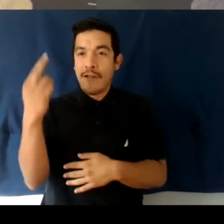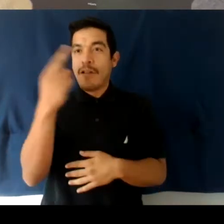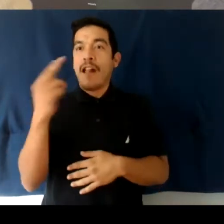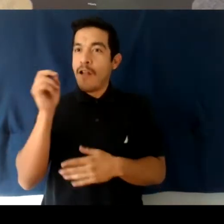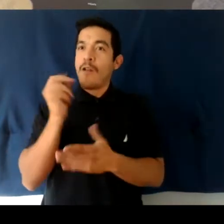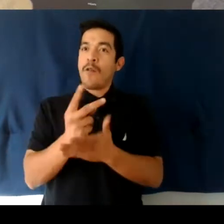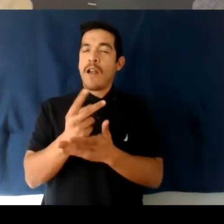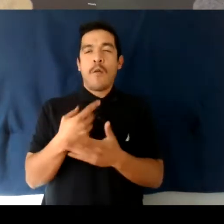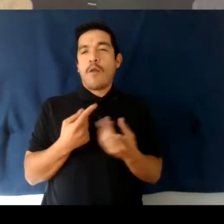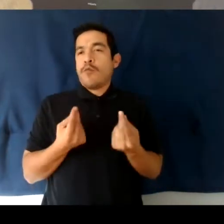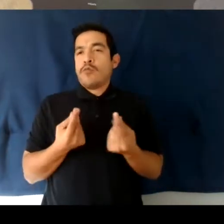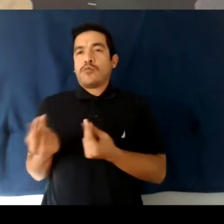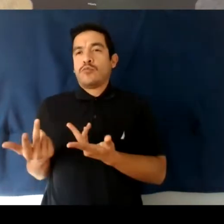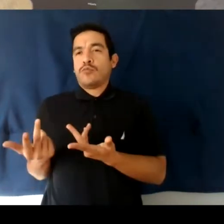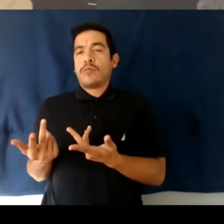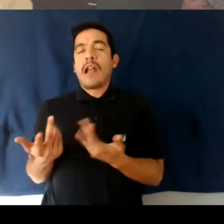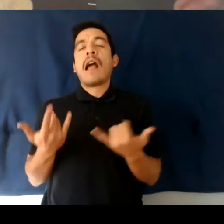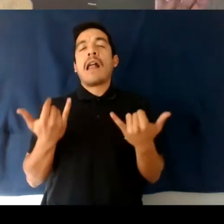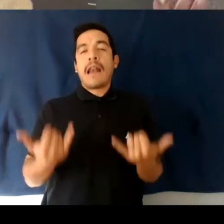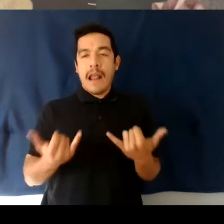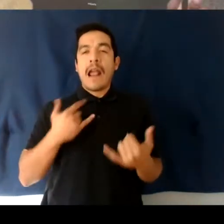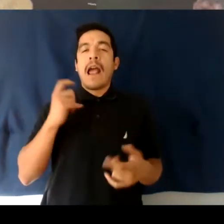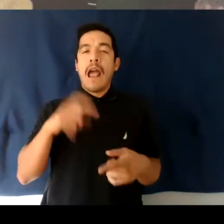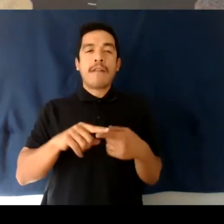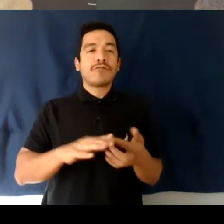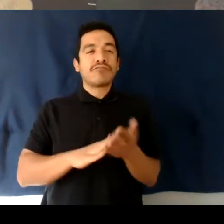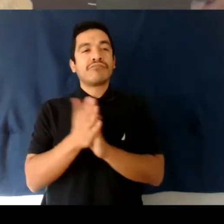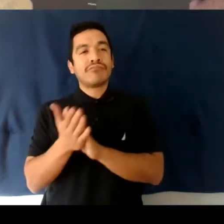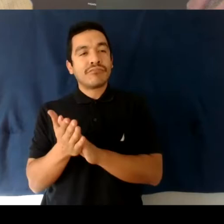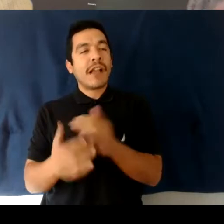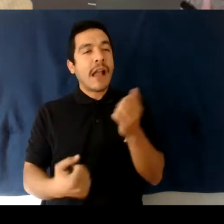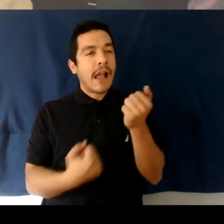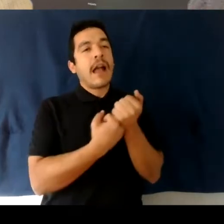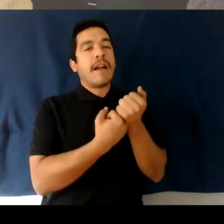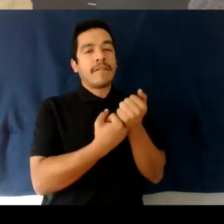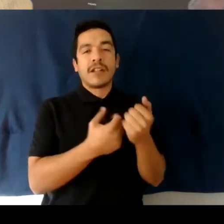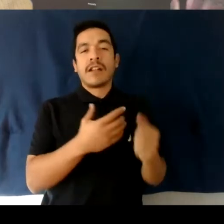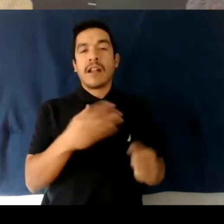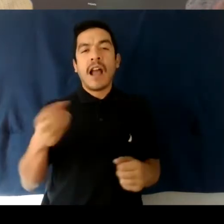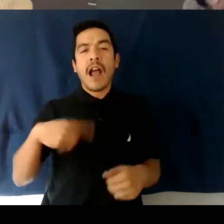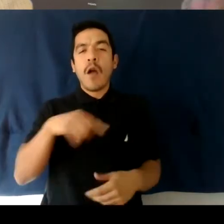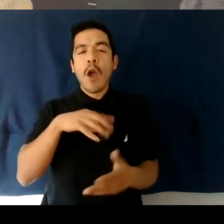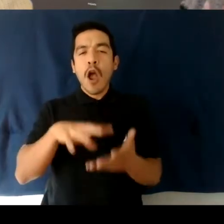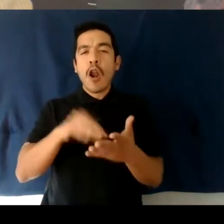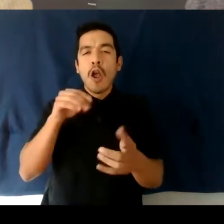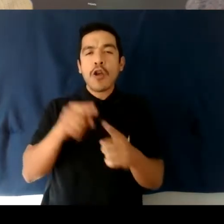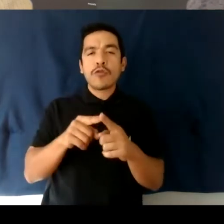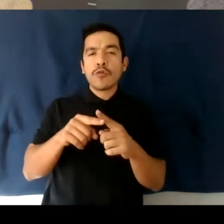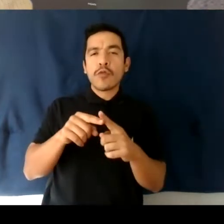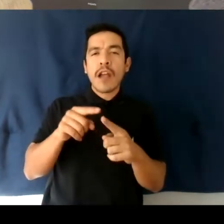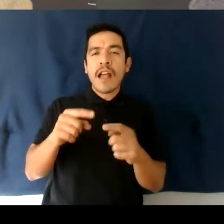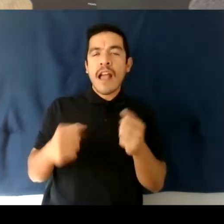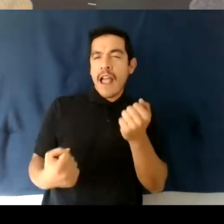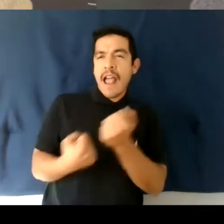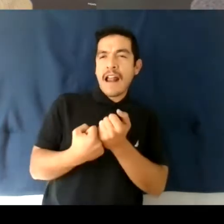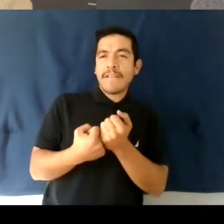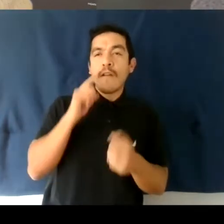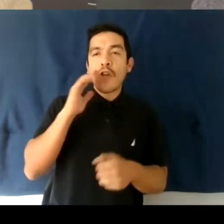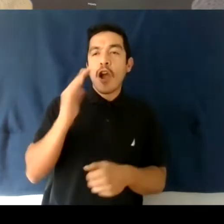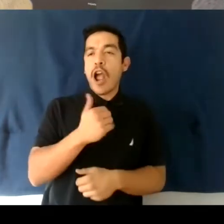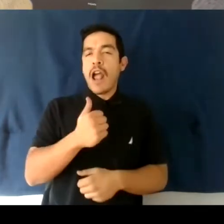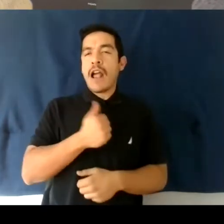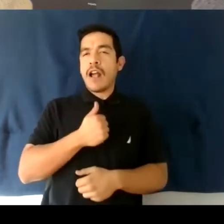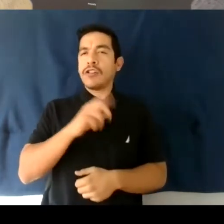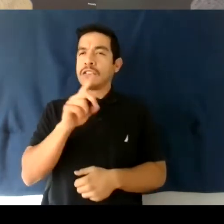what do I do? Okay, now I have to speak up. And, we learn that as kids, we learn how to advocate for our disability. But